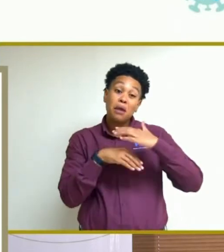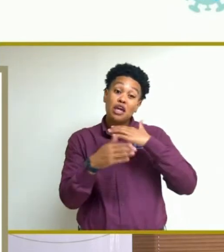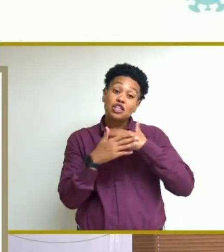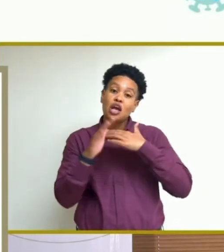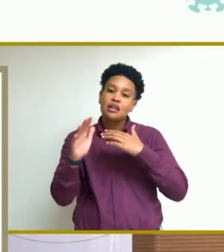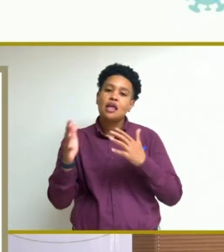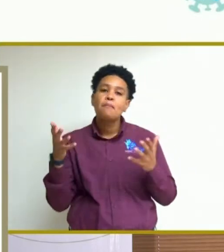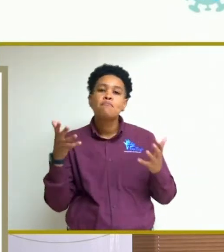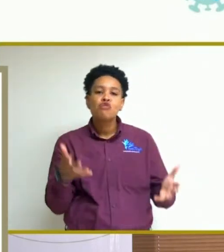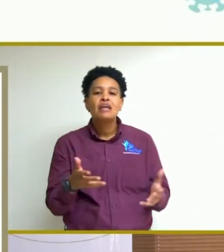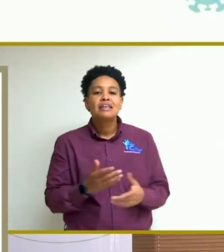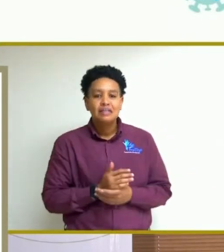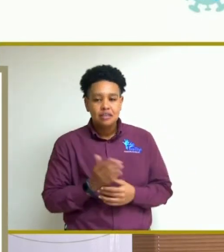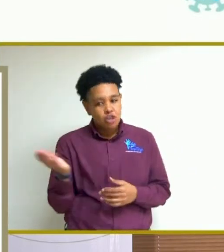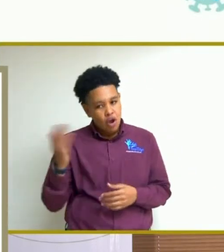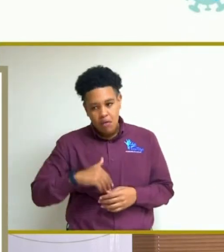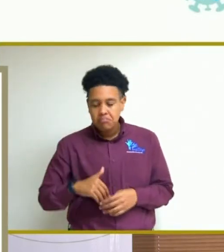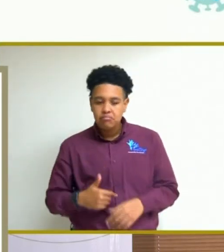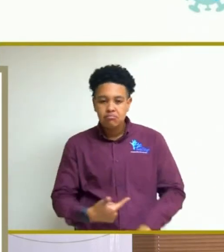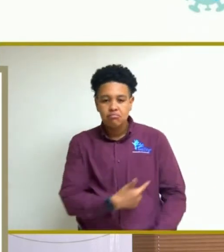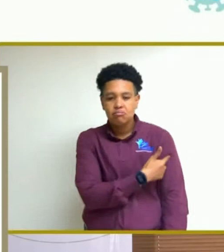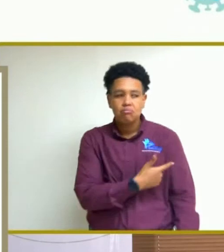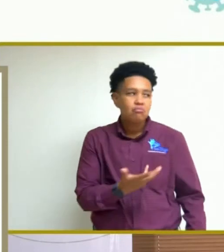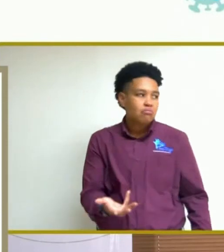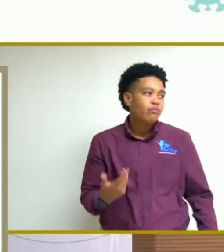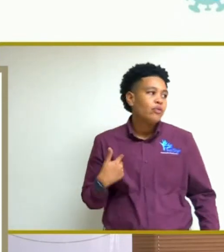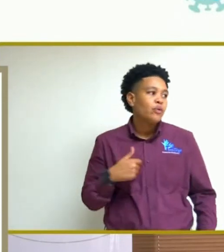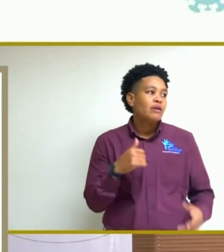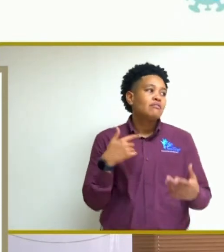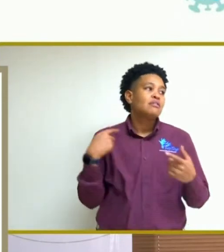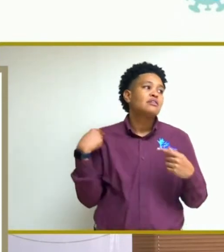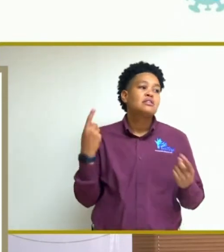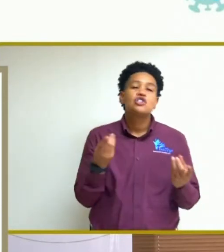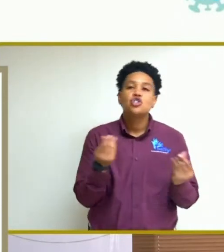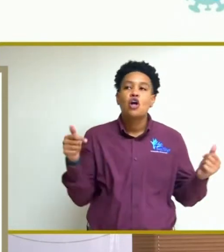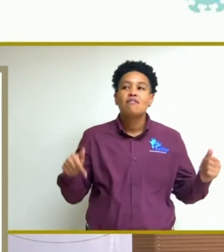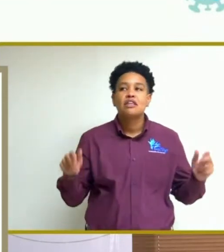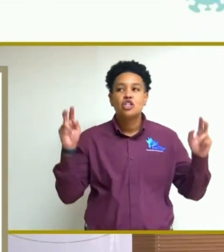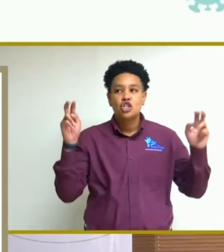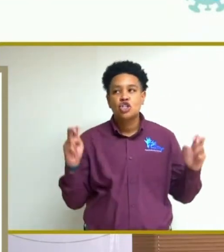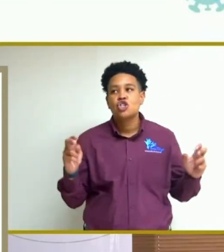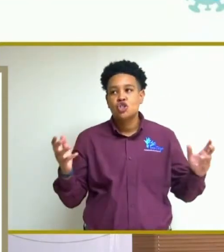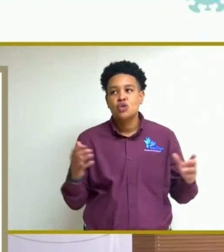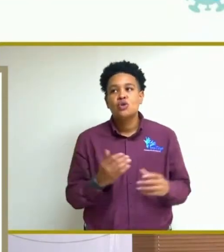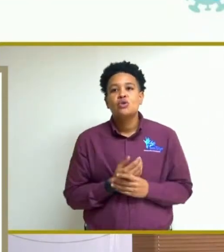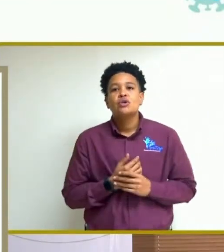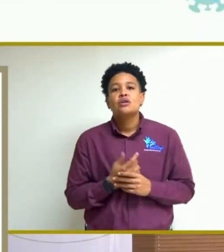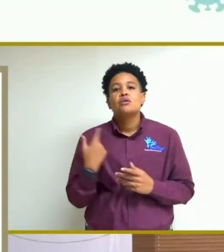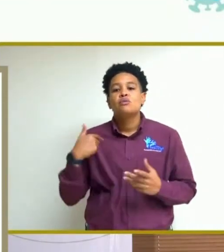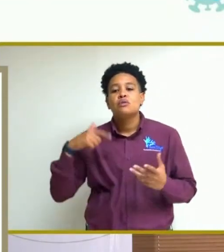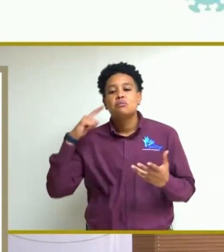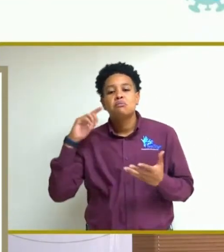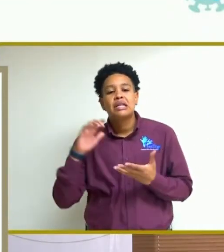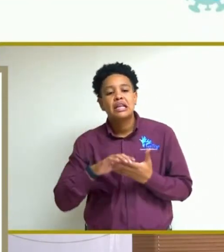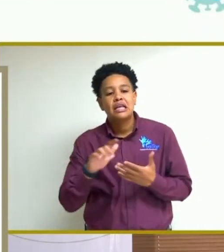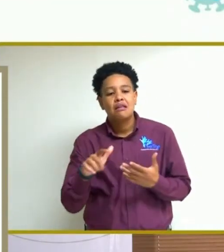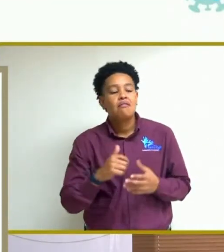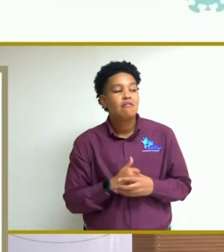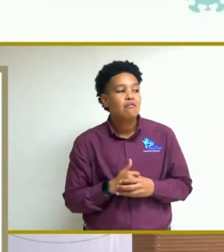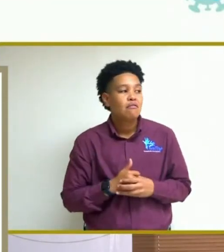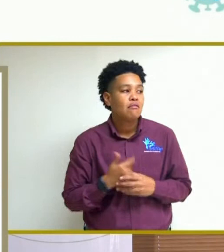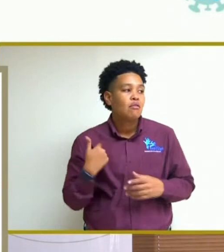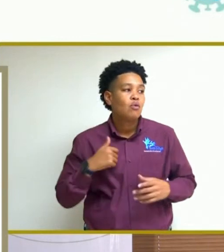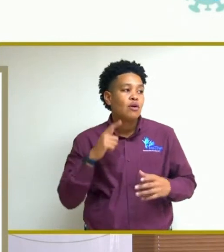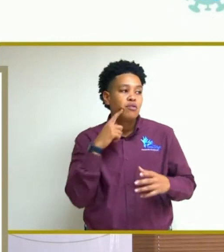their presence. We have since resolved this issue, and we believe that we